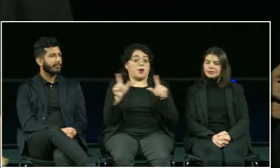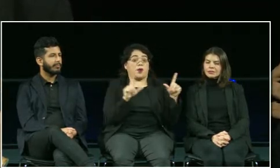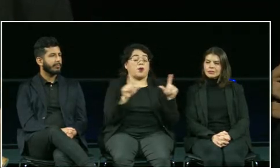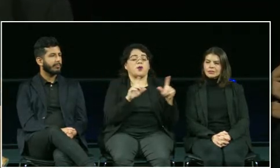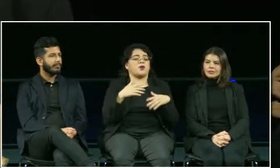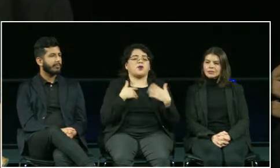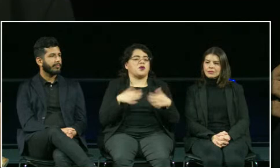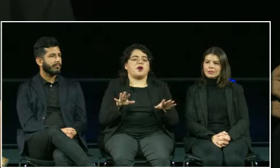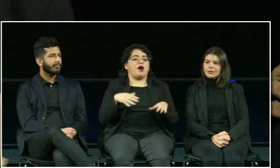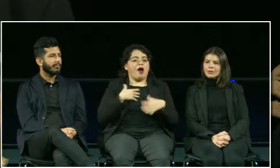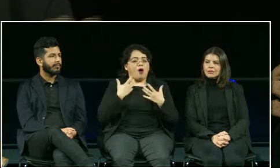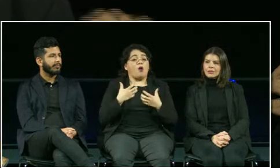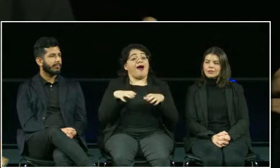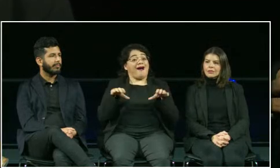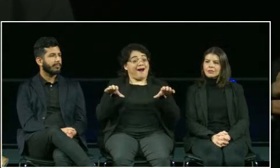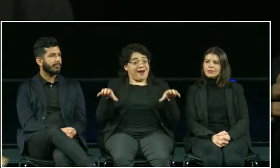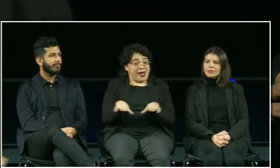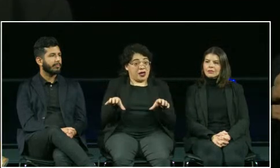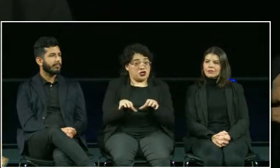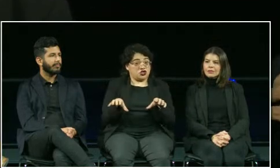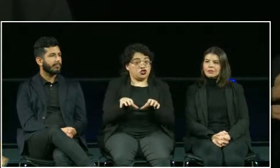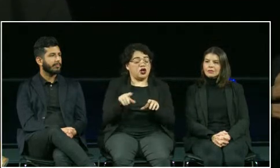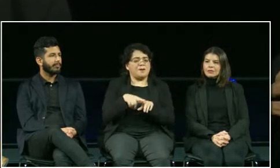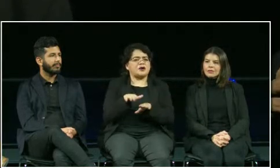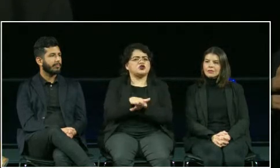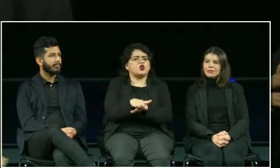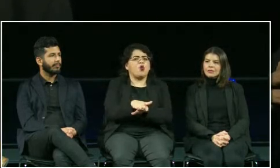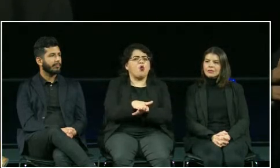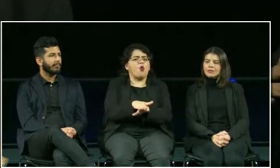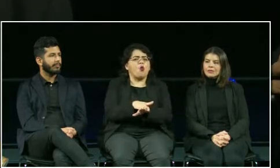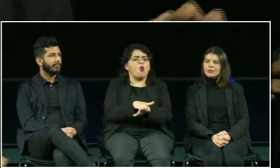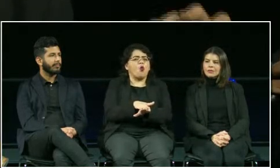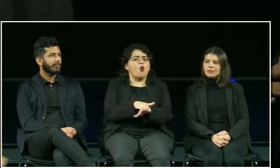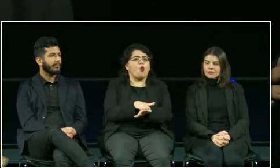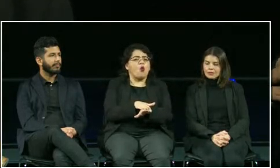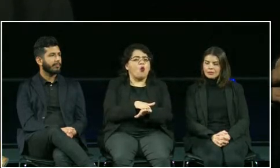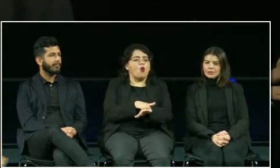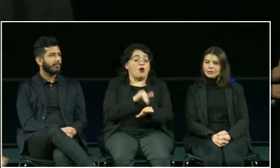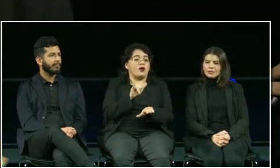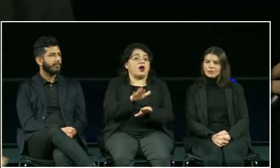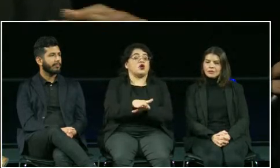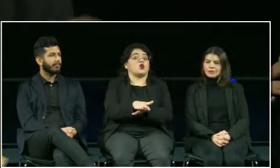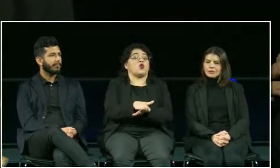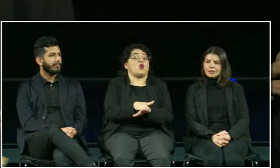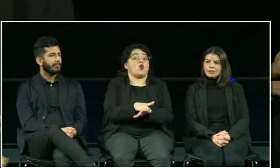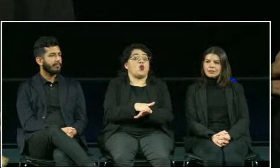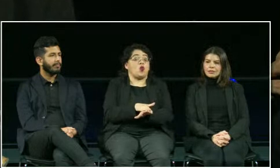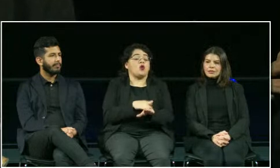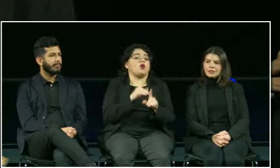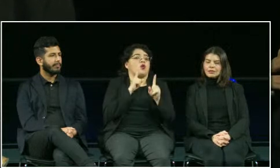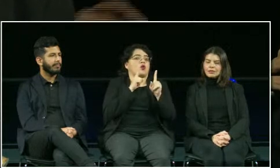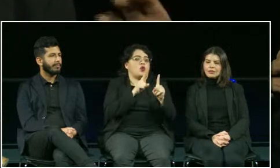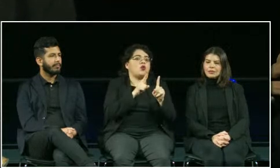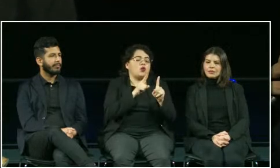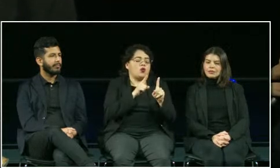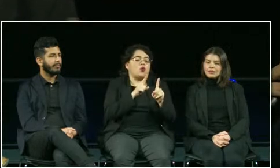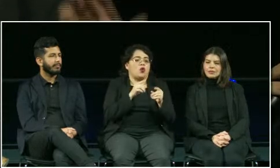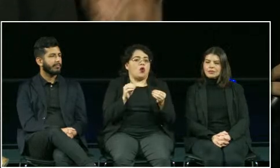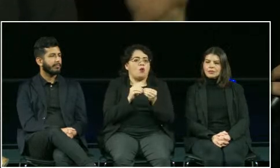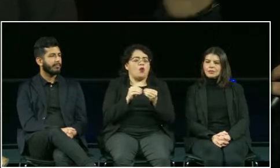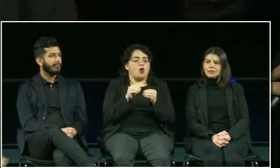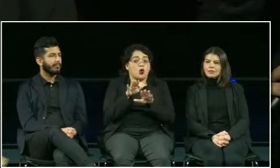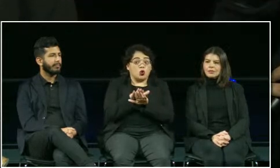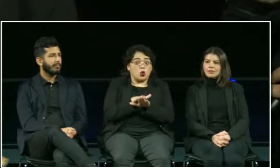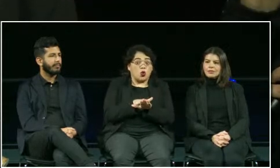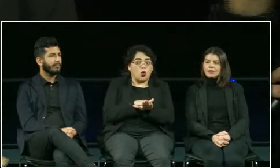action, but slow pace. The slower the pace is, the more the